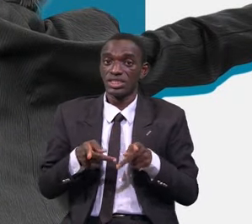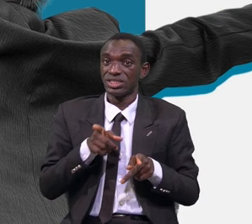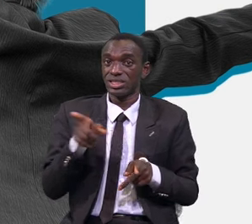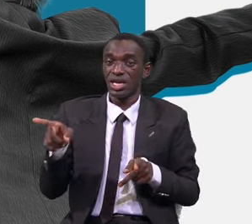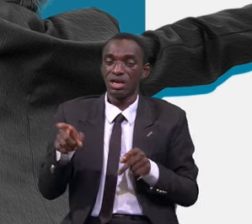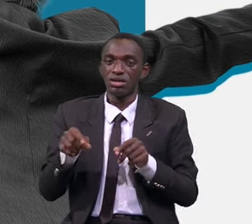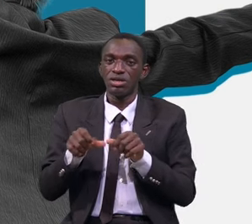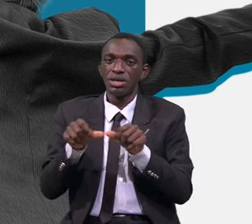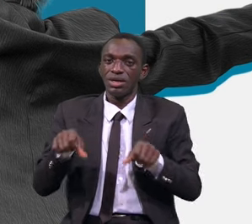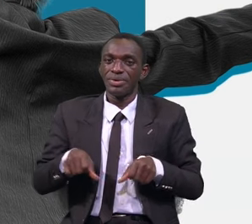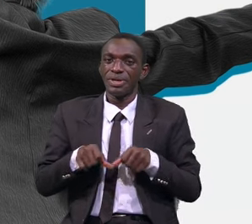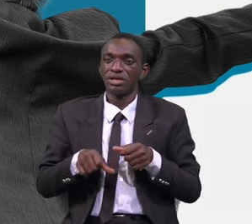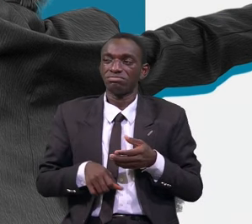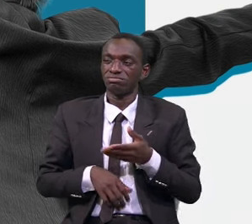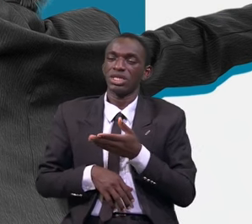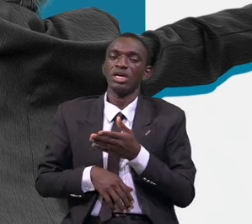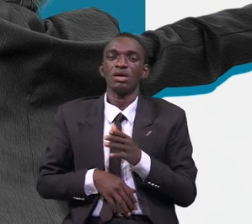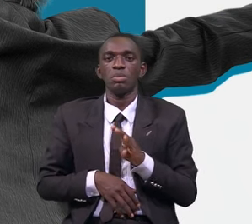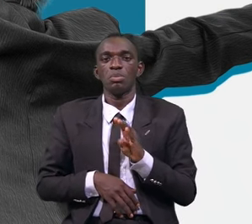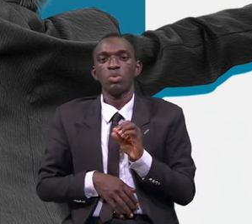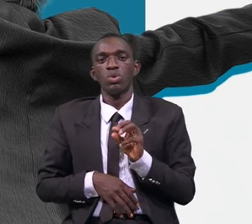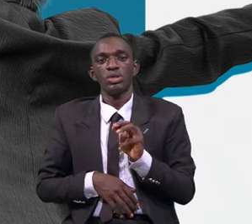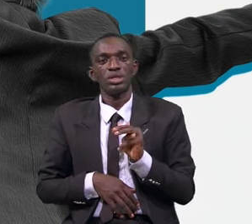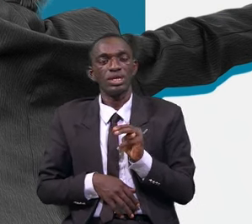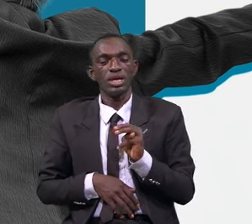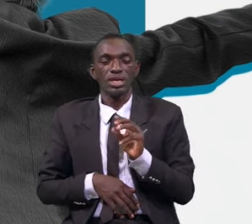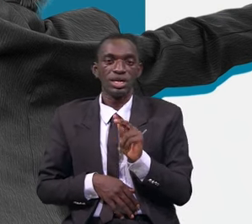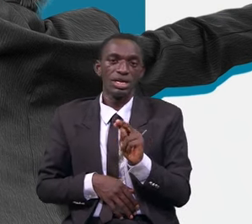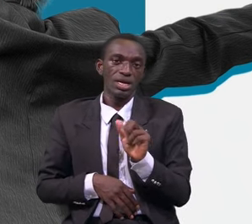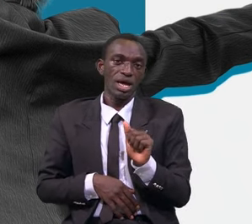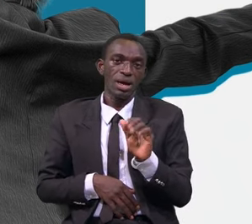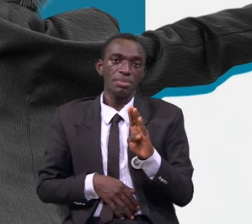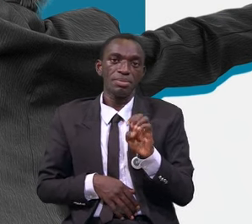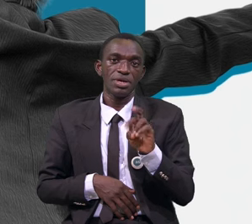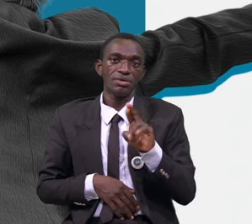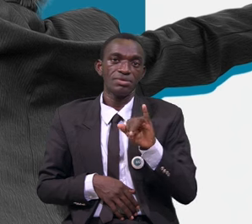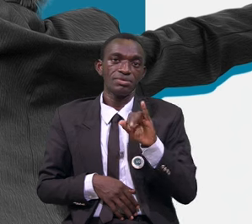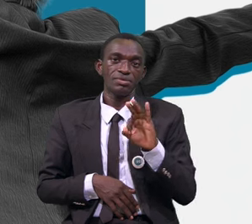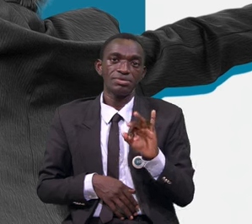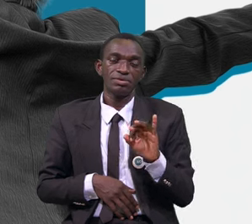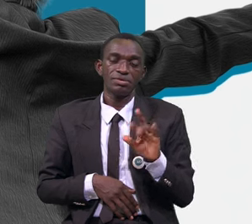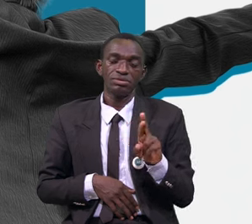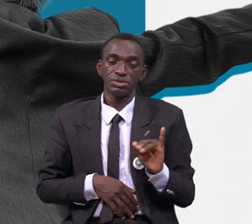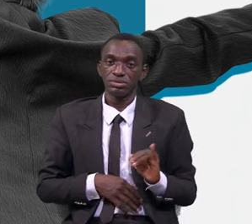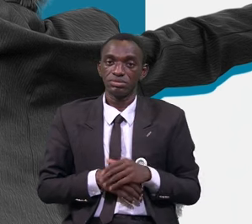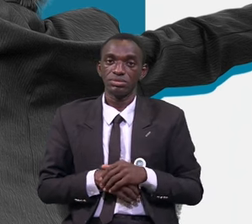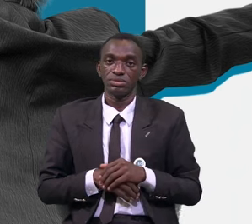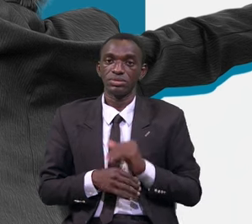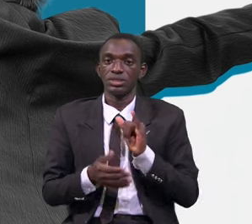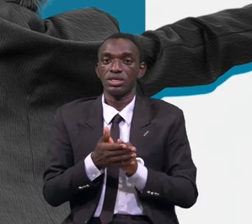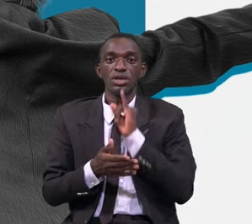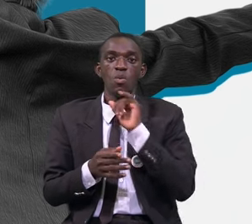Ralph Bonaberry. À Bonaberry. That's where it's going to hold. C'est là où ça va se